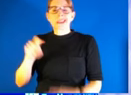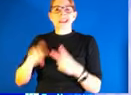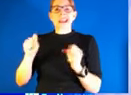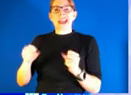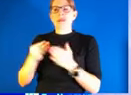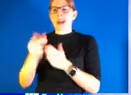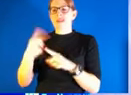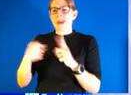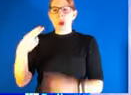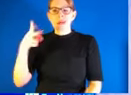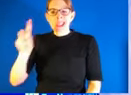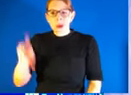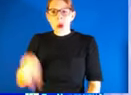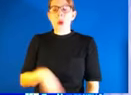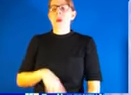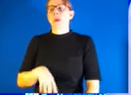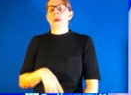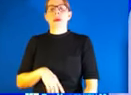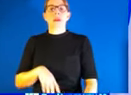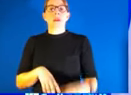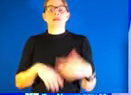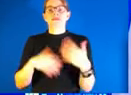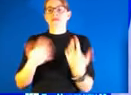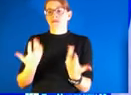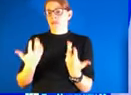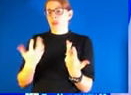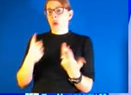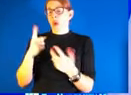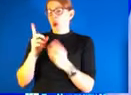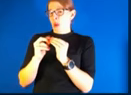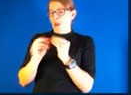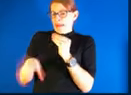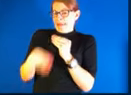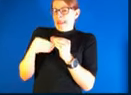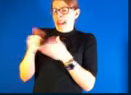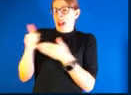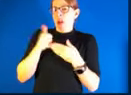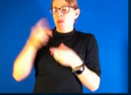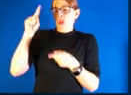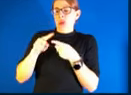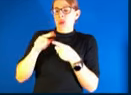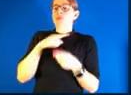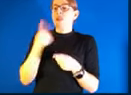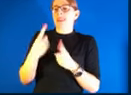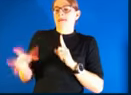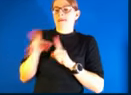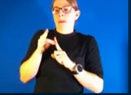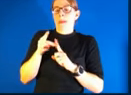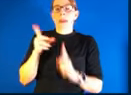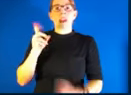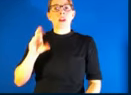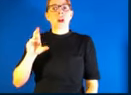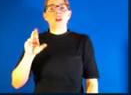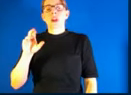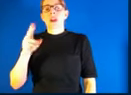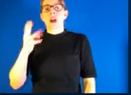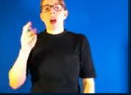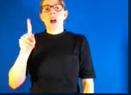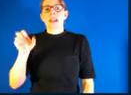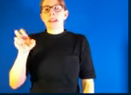out in public. That will be one more step to help reduce your risk. Doc Hawk, Rhonda also is asking if you could just comment on